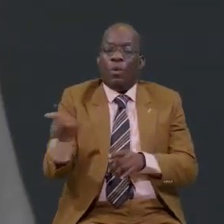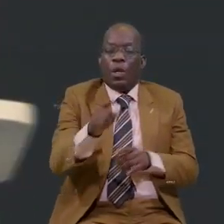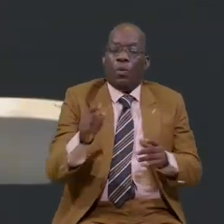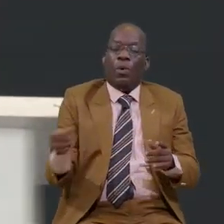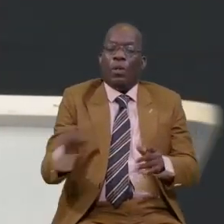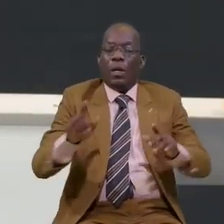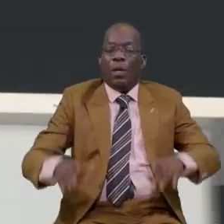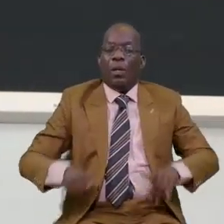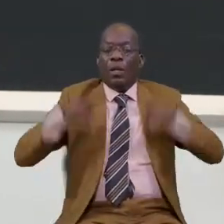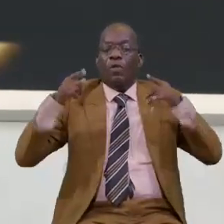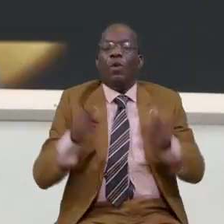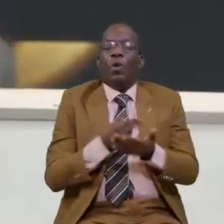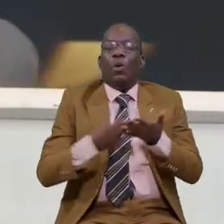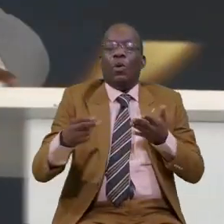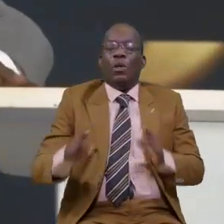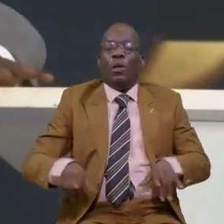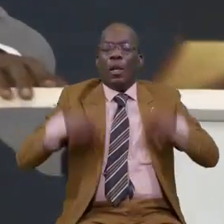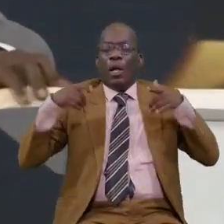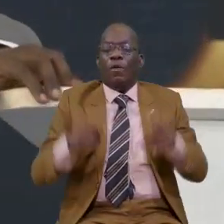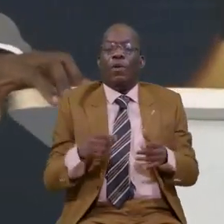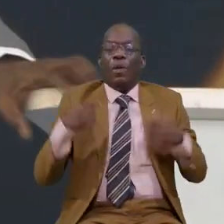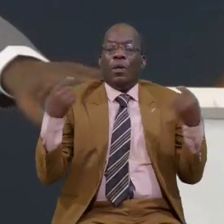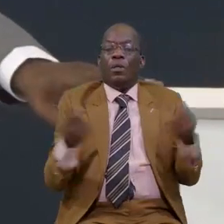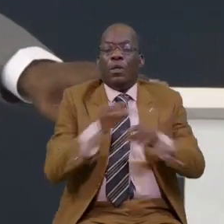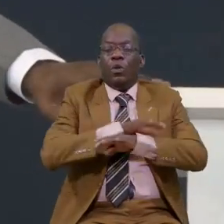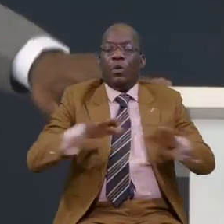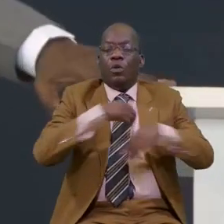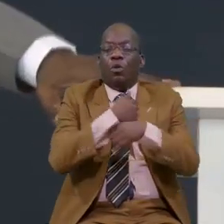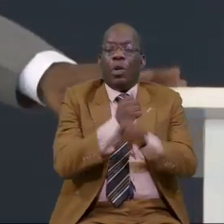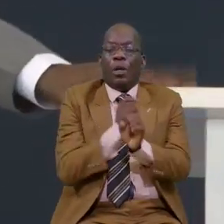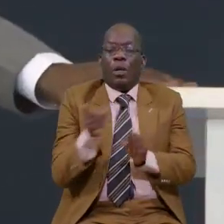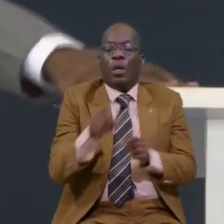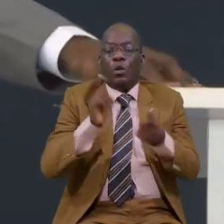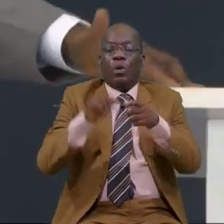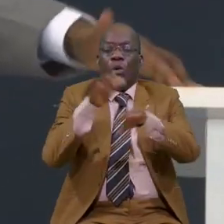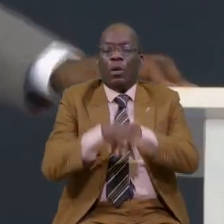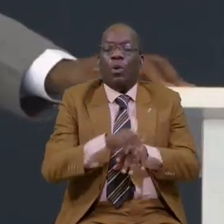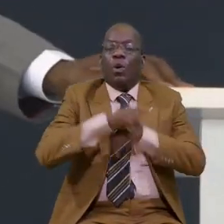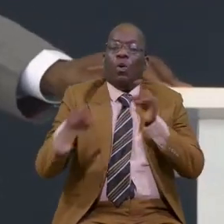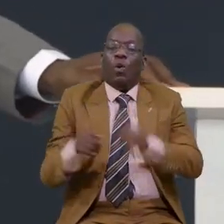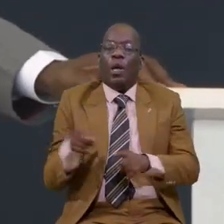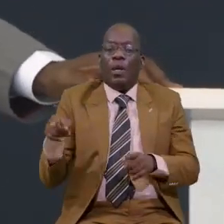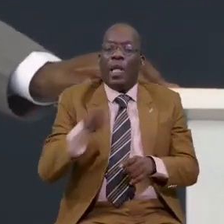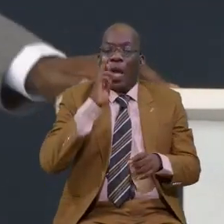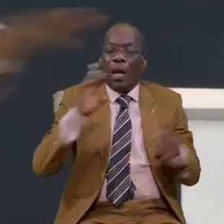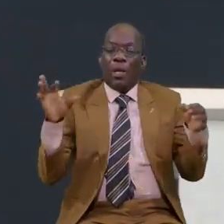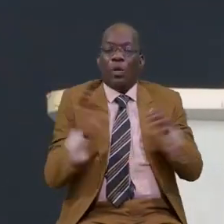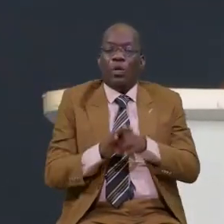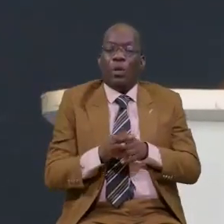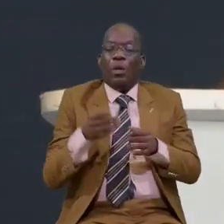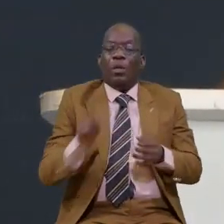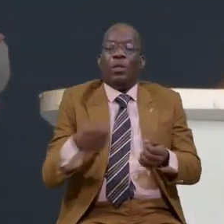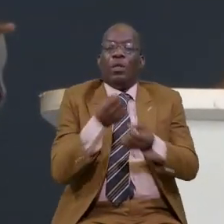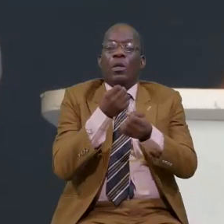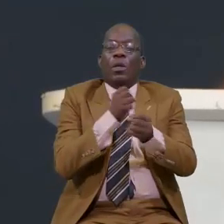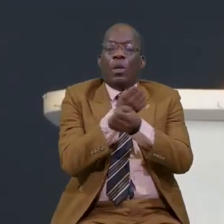not make them compromise anything, because the one they're united with is saved also, is also sanctified.